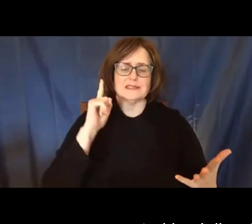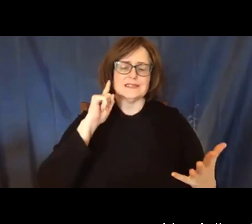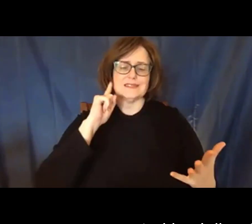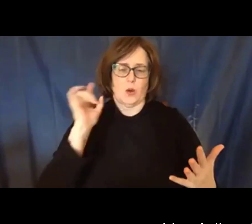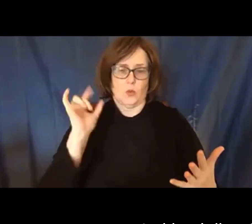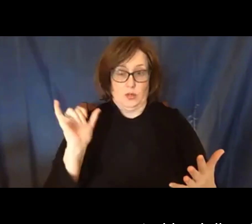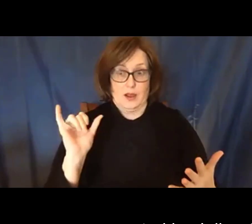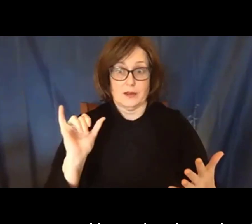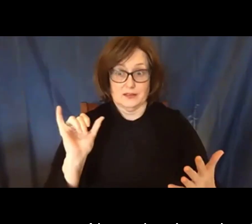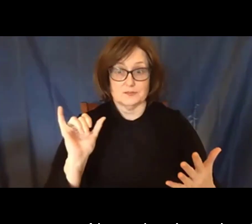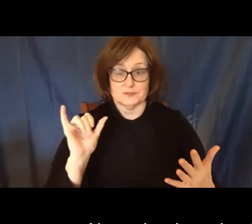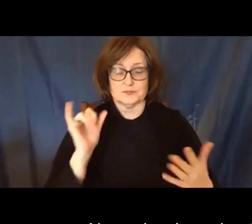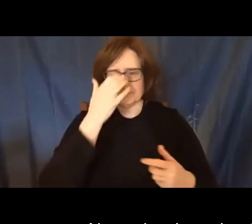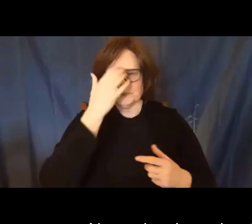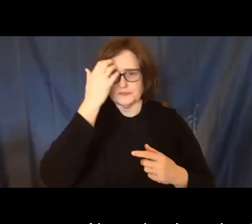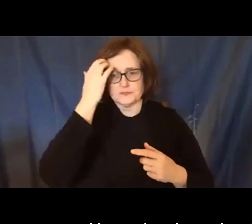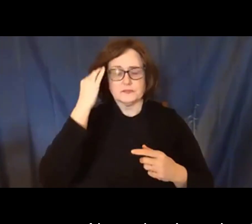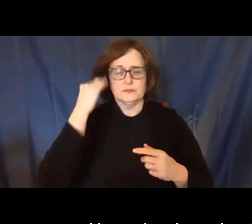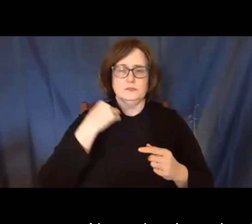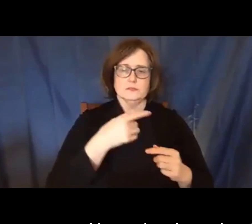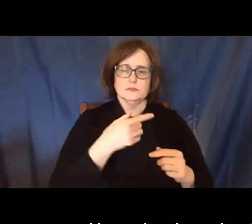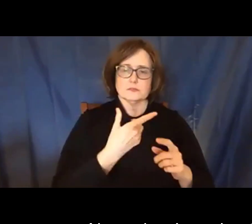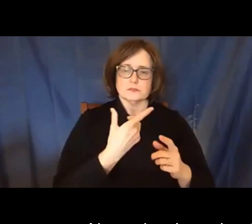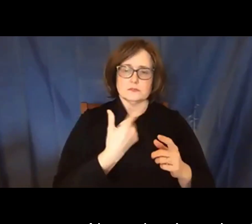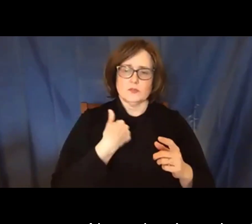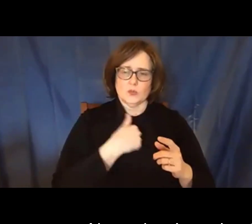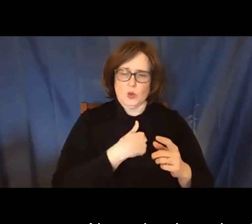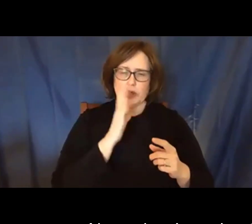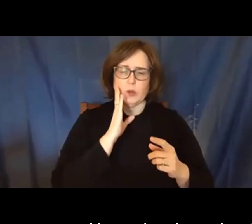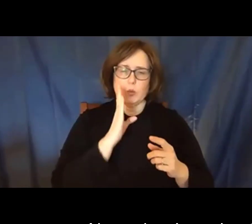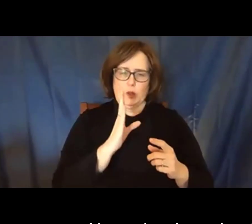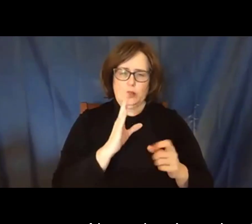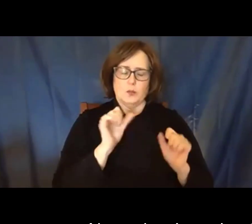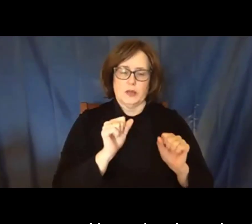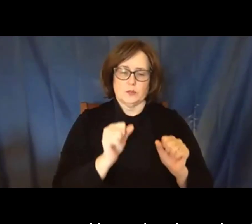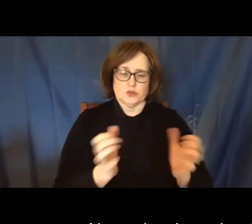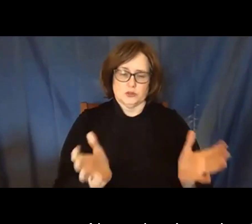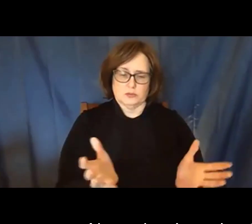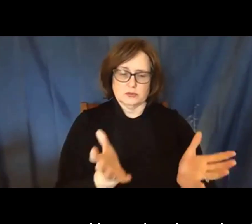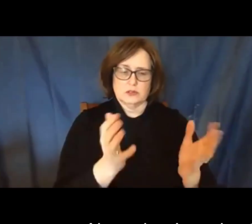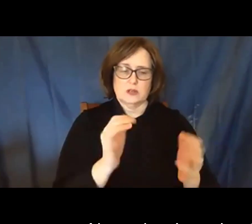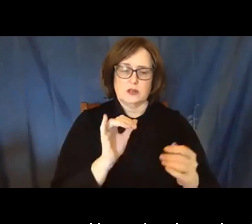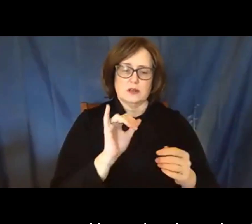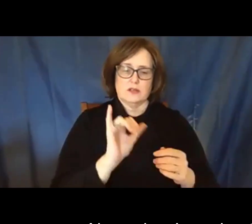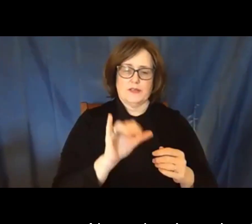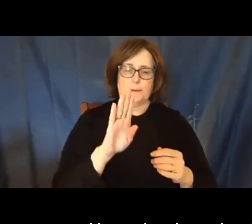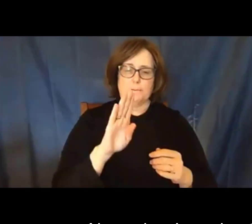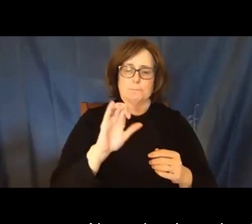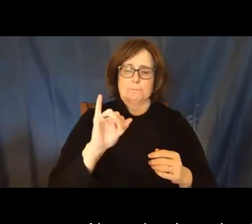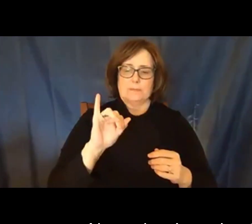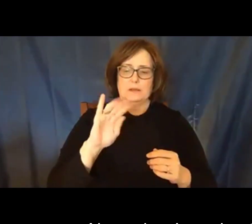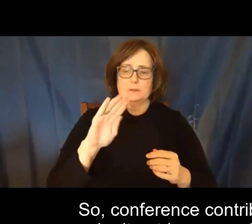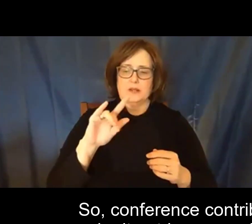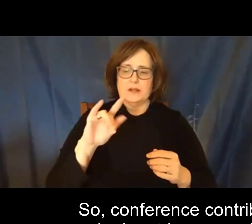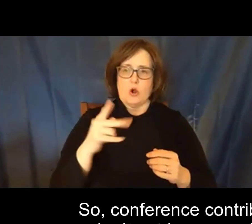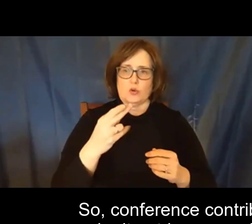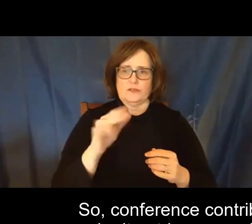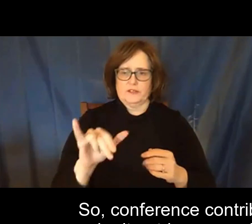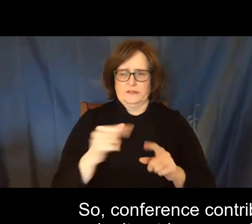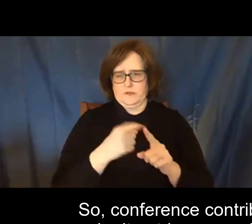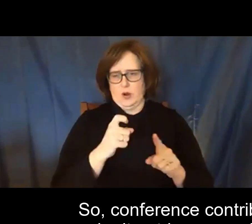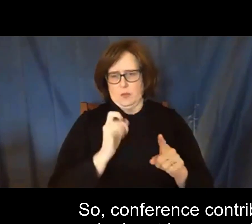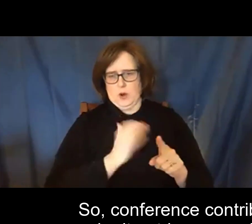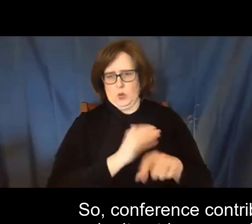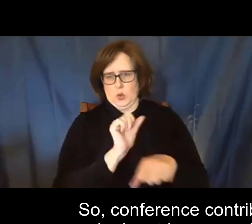in Eatonville. And we're going to be able to promote the bibliography through that partnership.